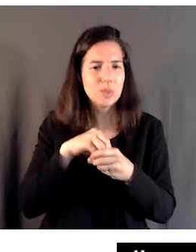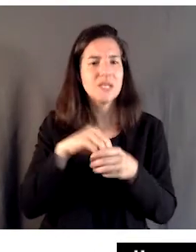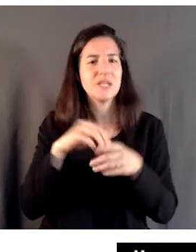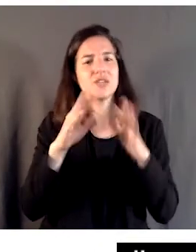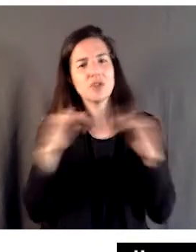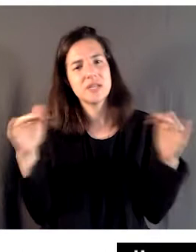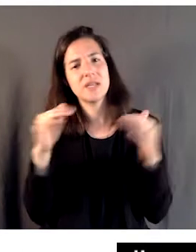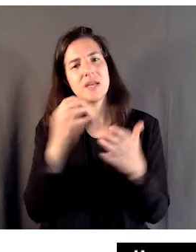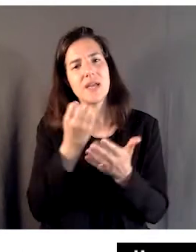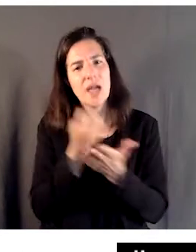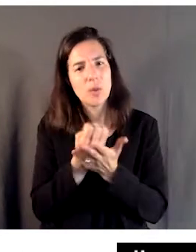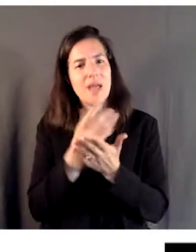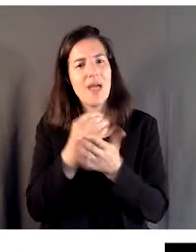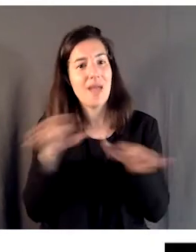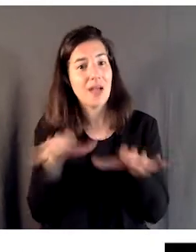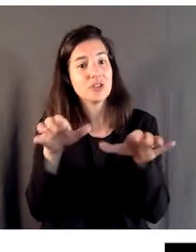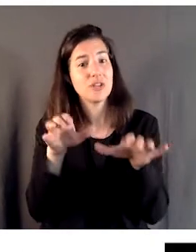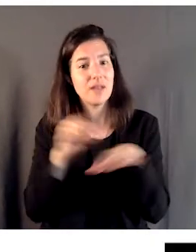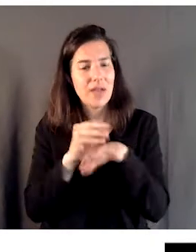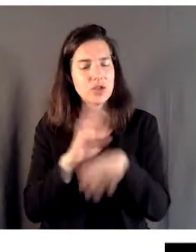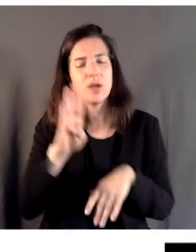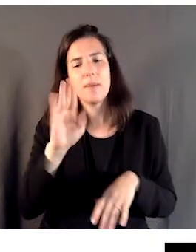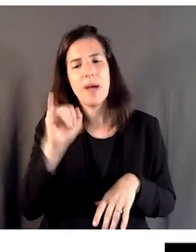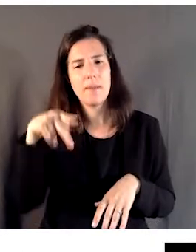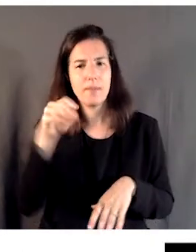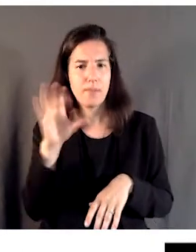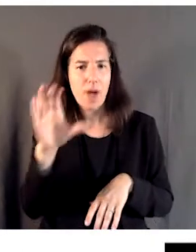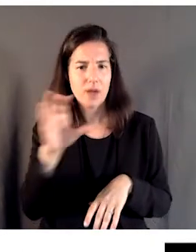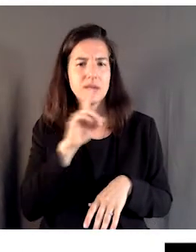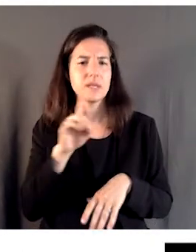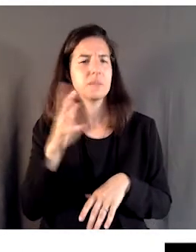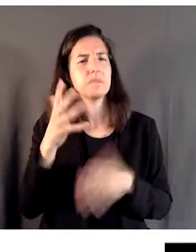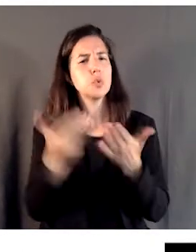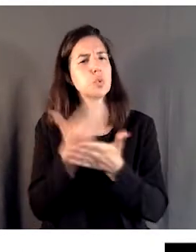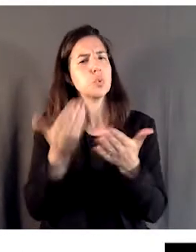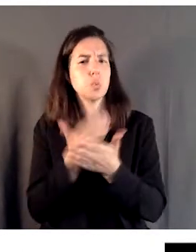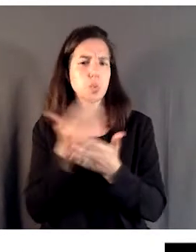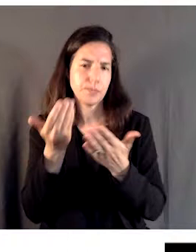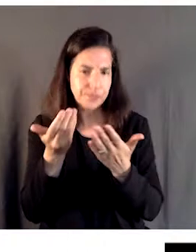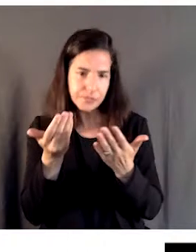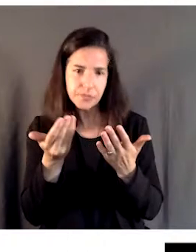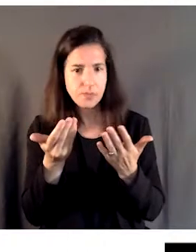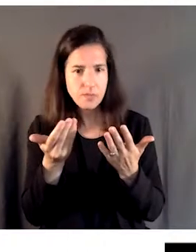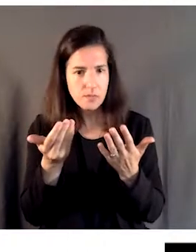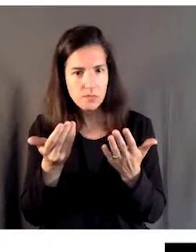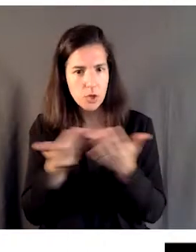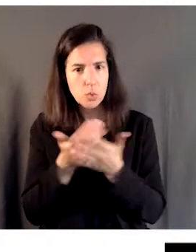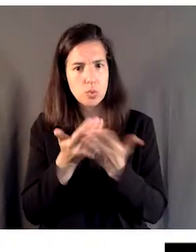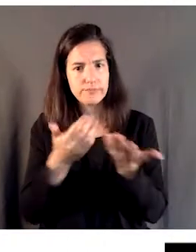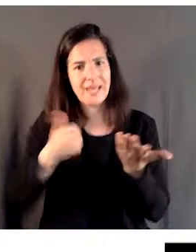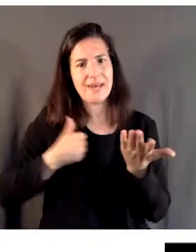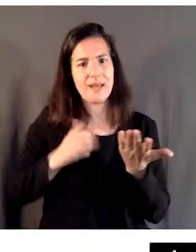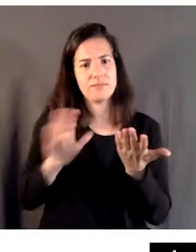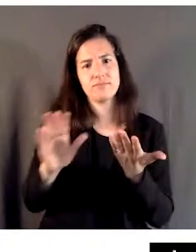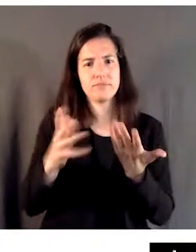advisor. And BIPOC is a new Canada's sort of new